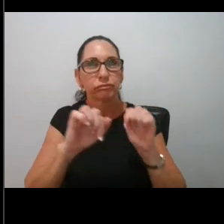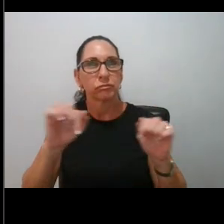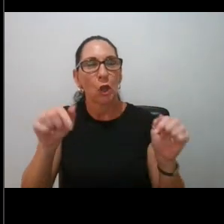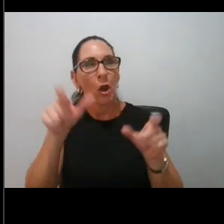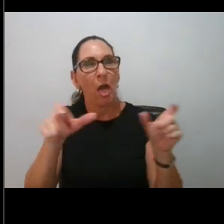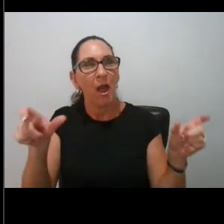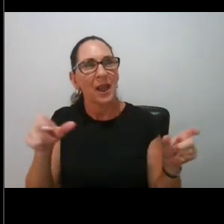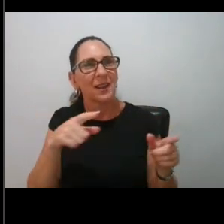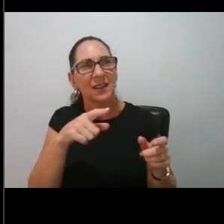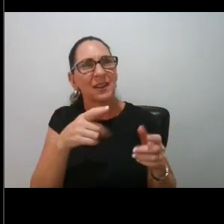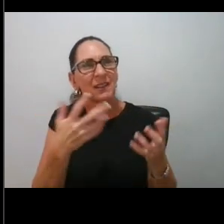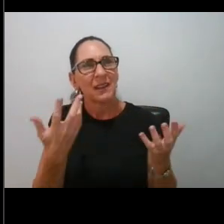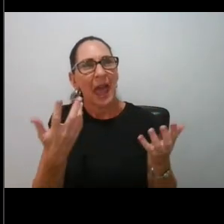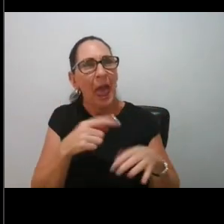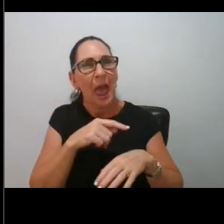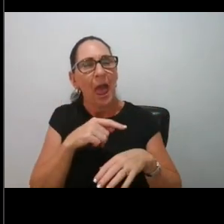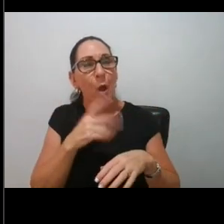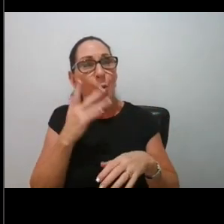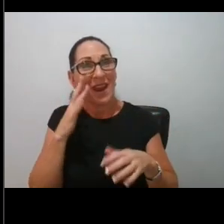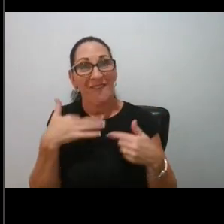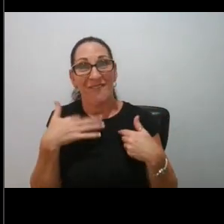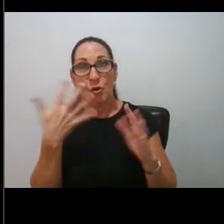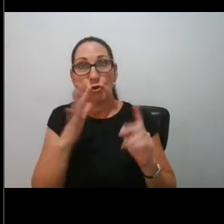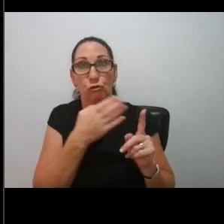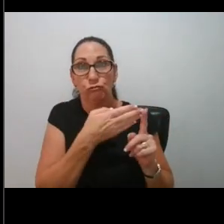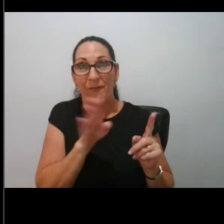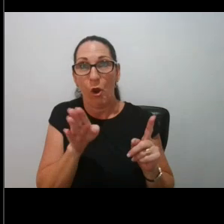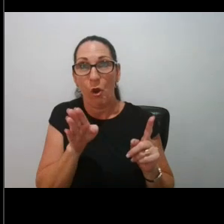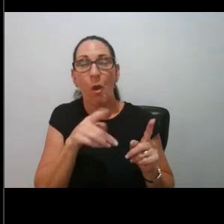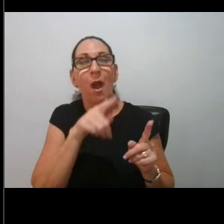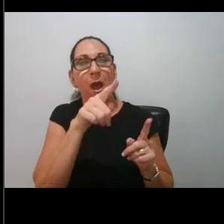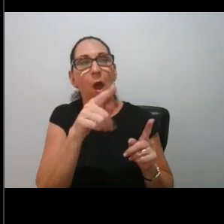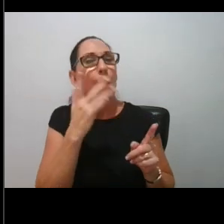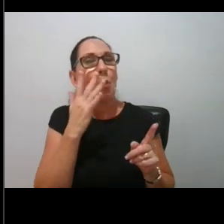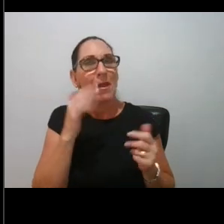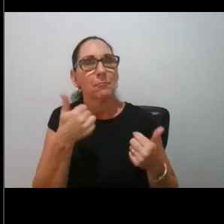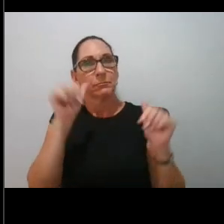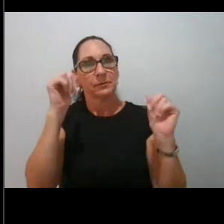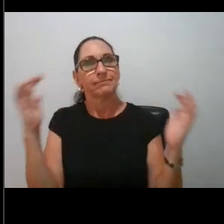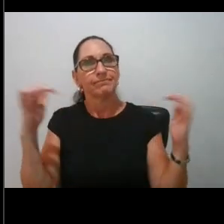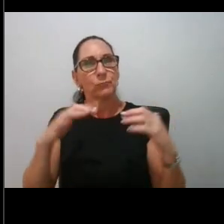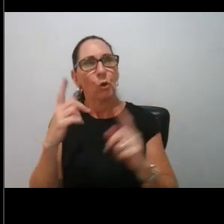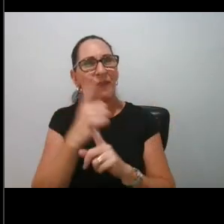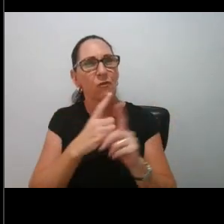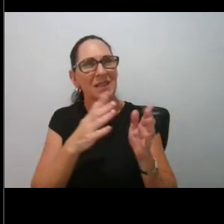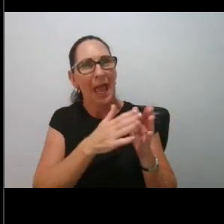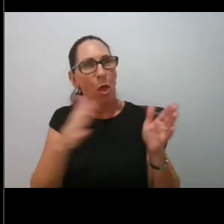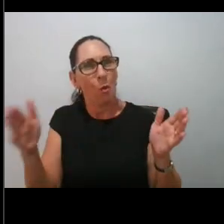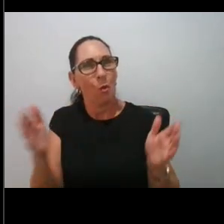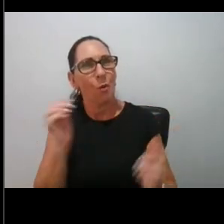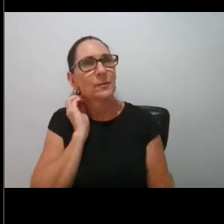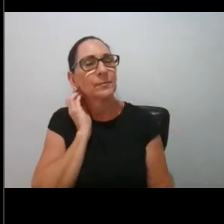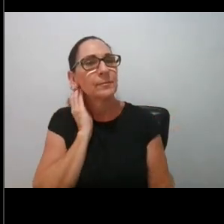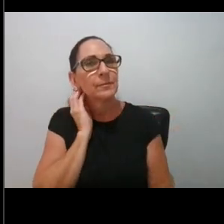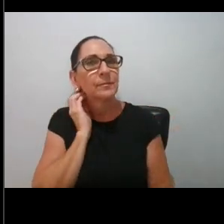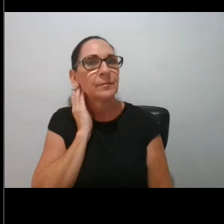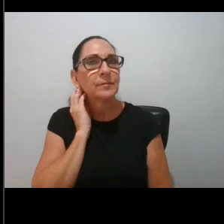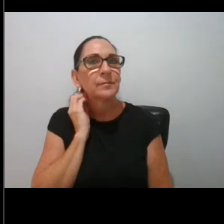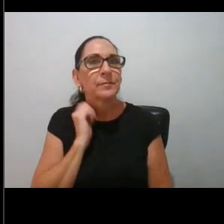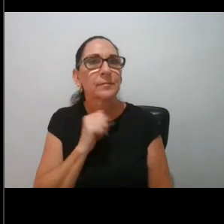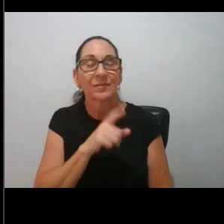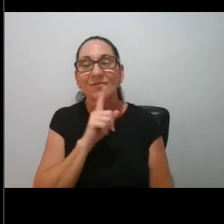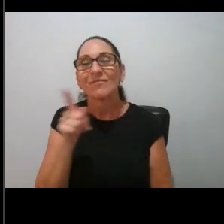someone expect, like once they've had a matter referred to the ARJC, what might that look like? Look, that's a good question. We